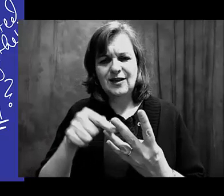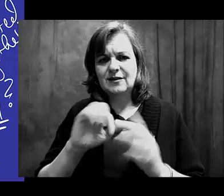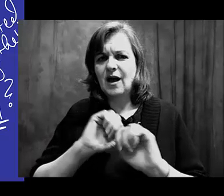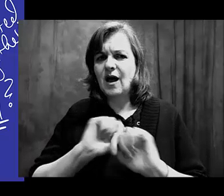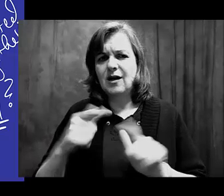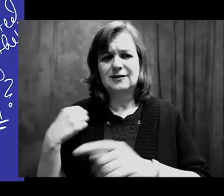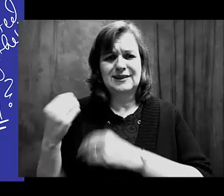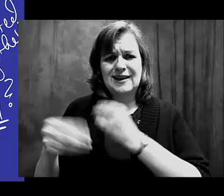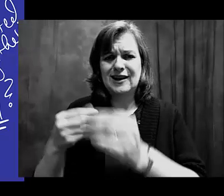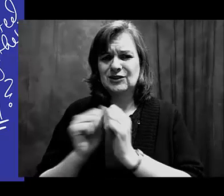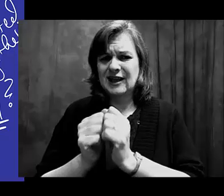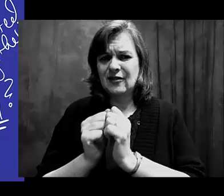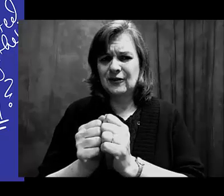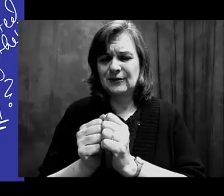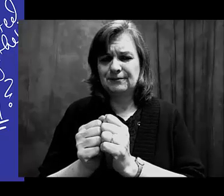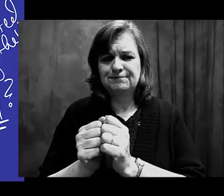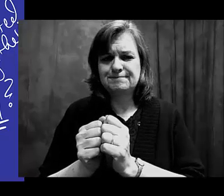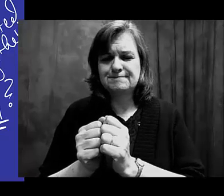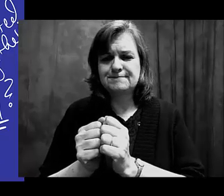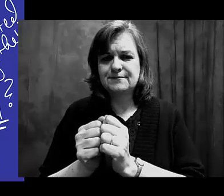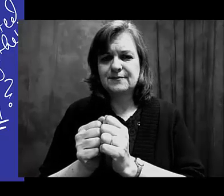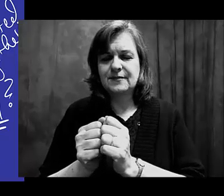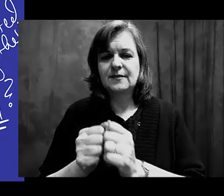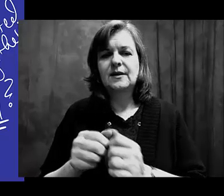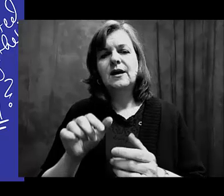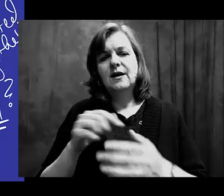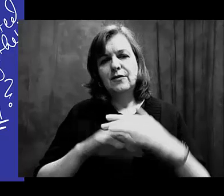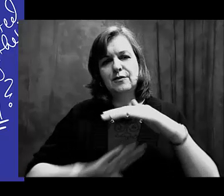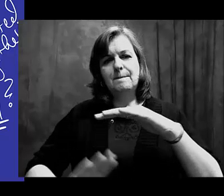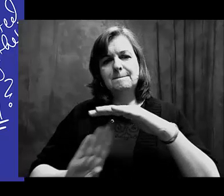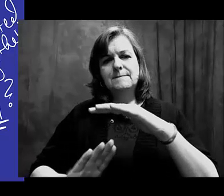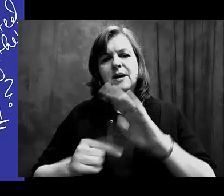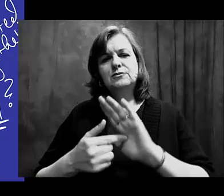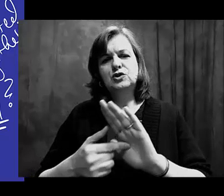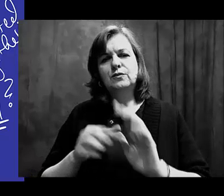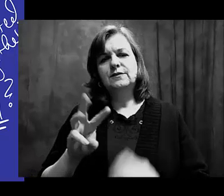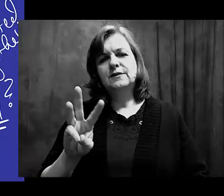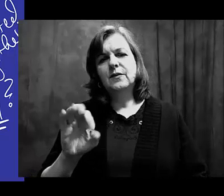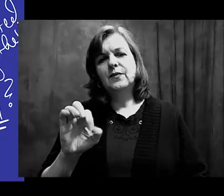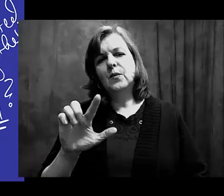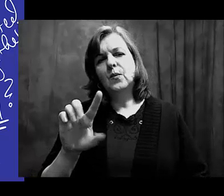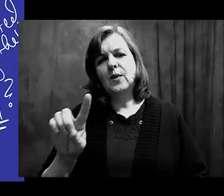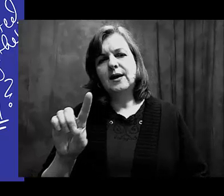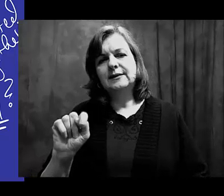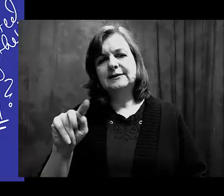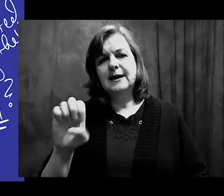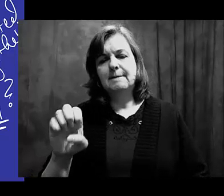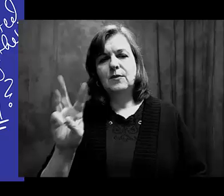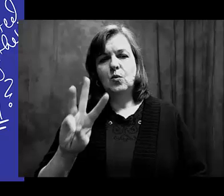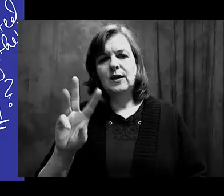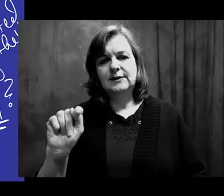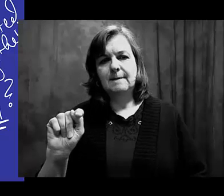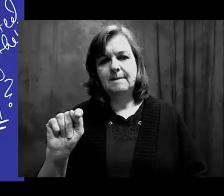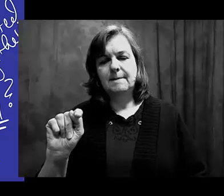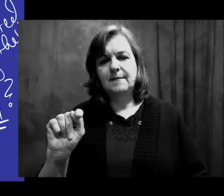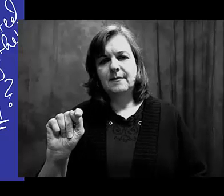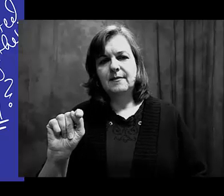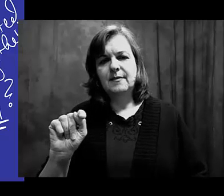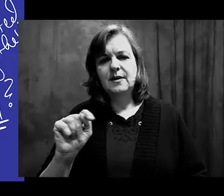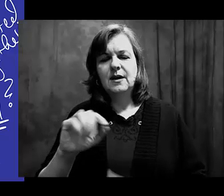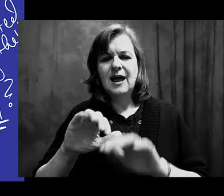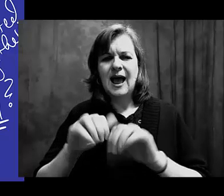Well, these are actually the wild types on the bottom. So how close together are these genes? Wild